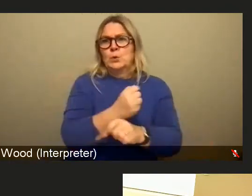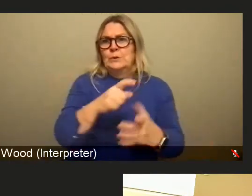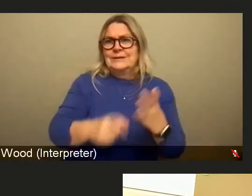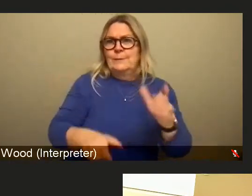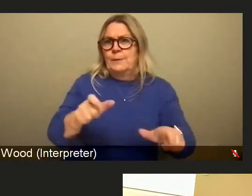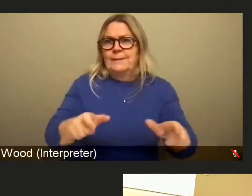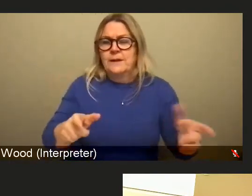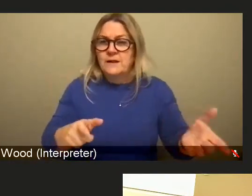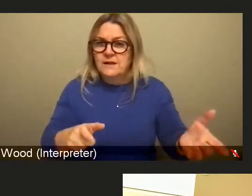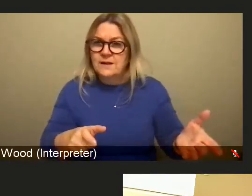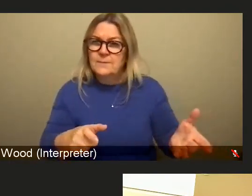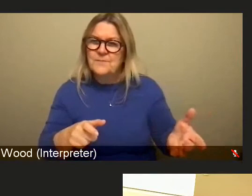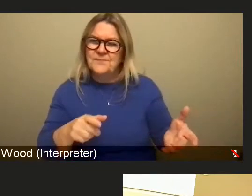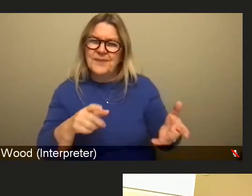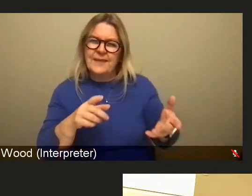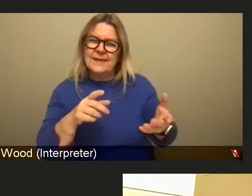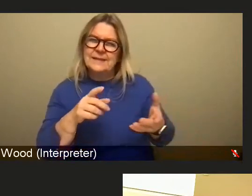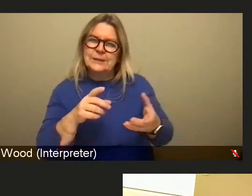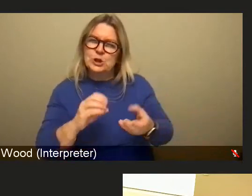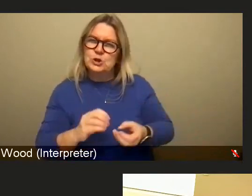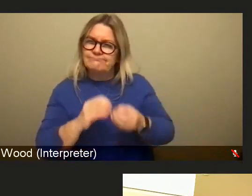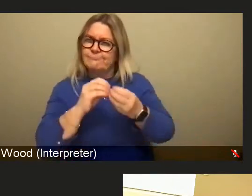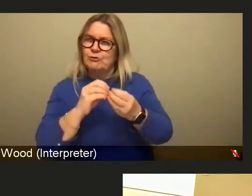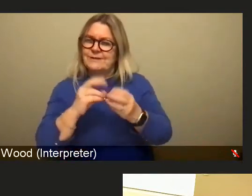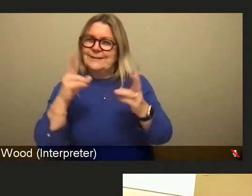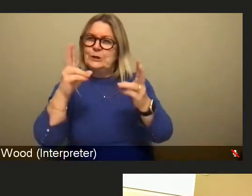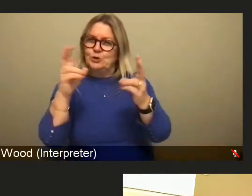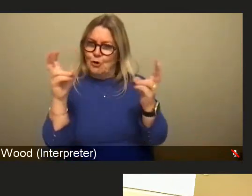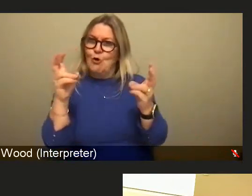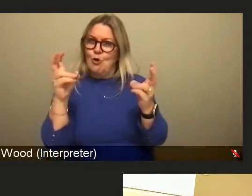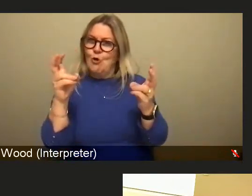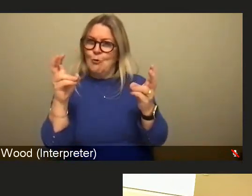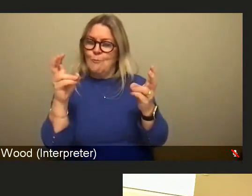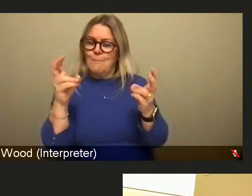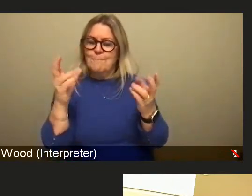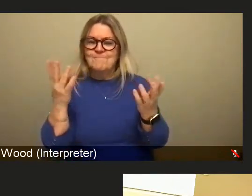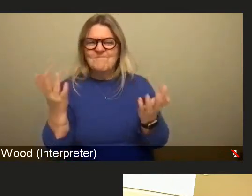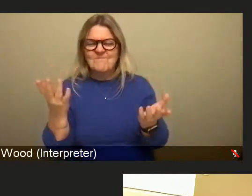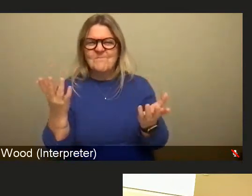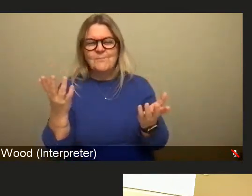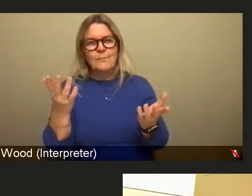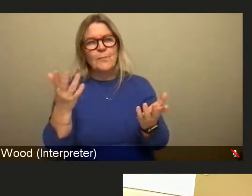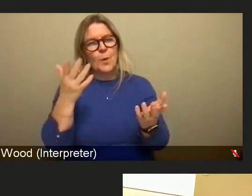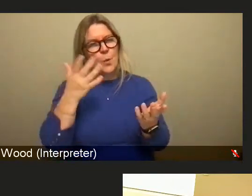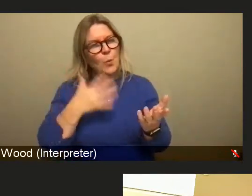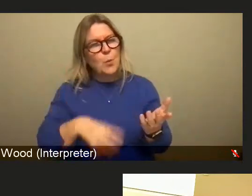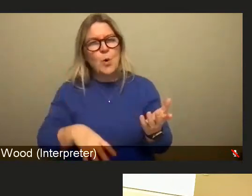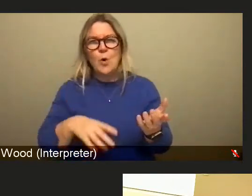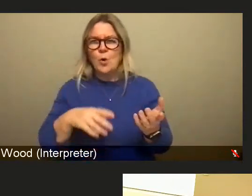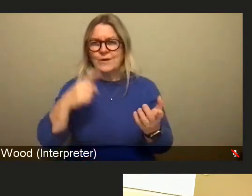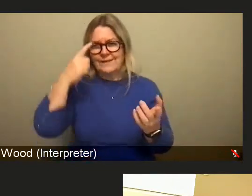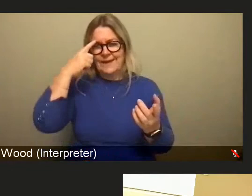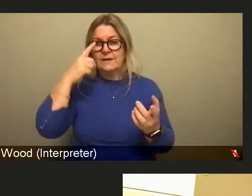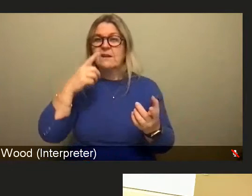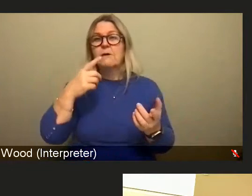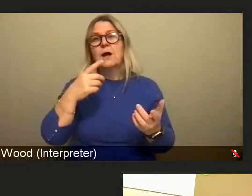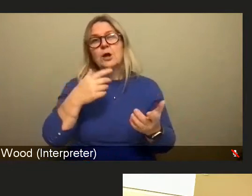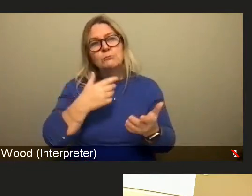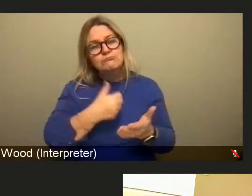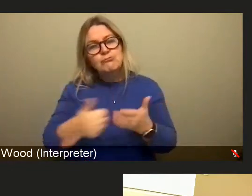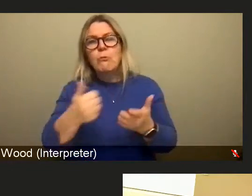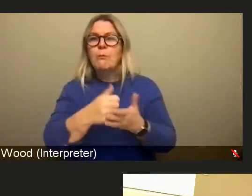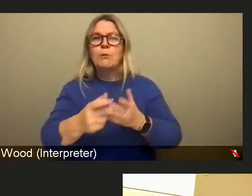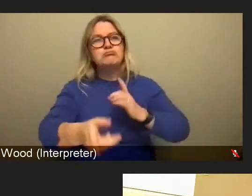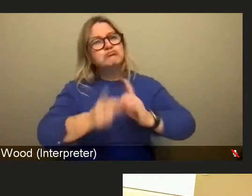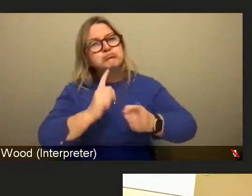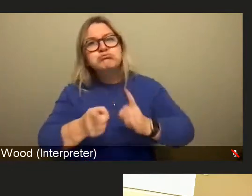come up with a definition for is maybe basically turning the normal discourse on its head, if you like, is how can I as an individual sell myself